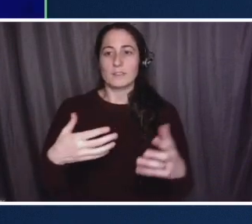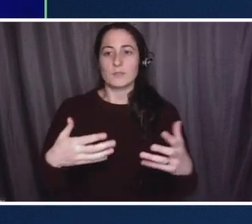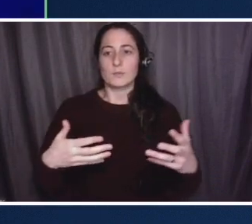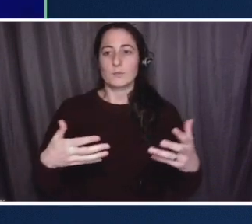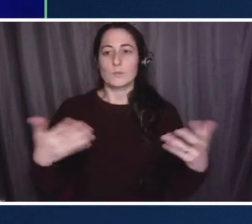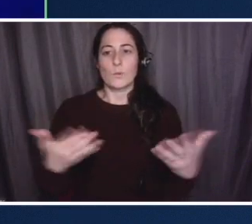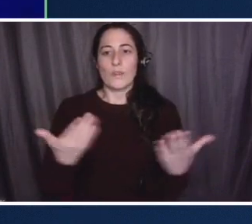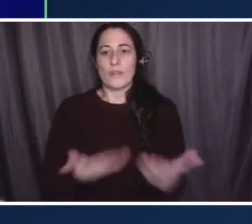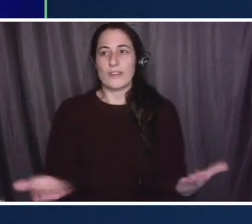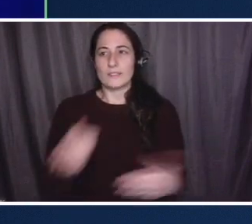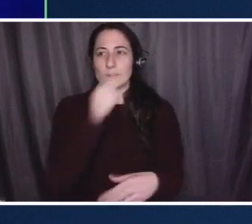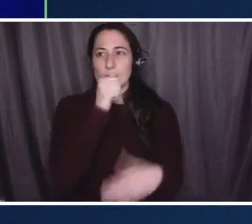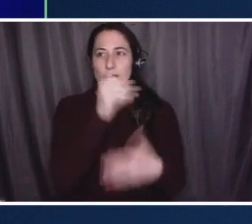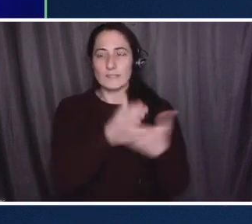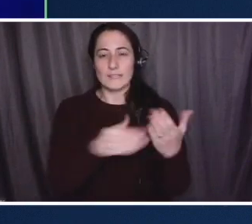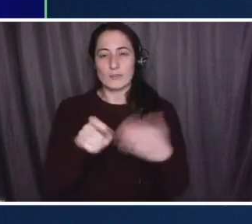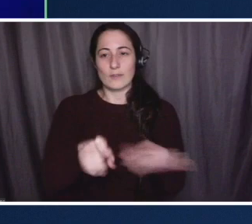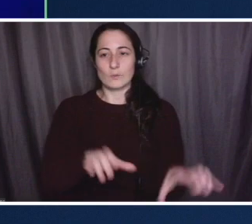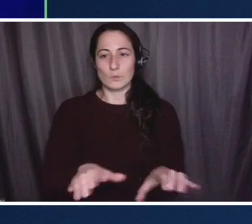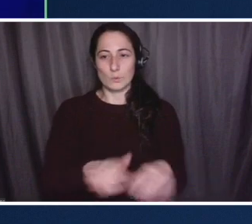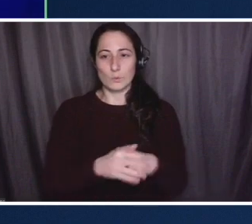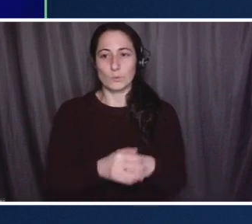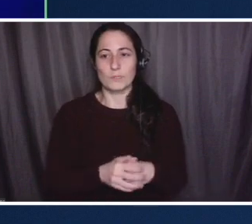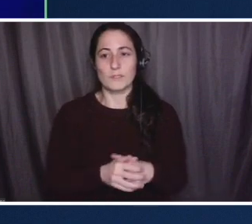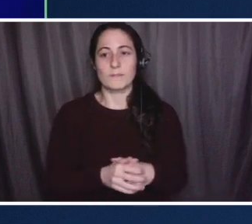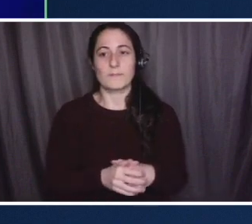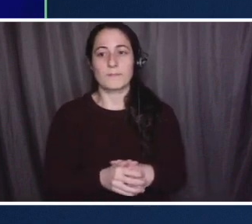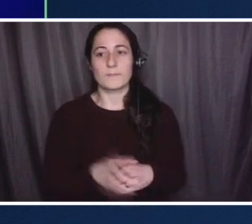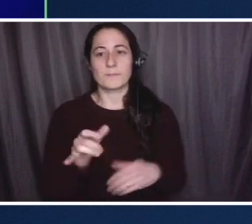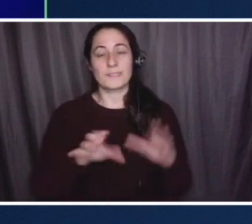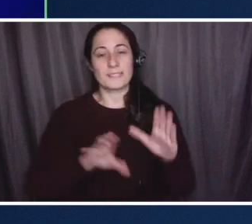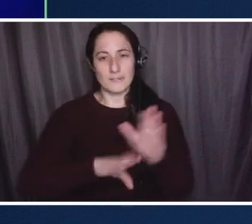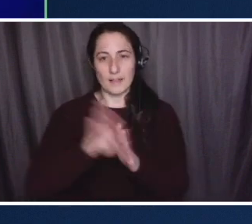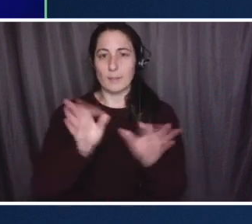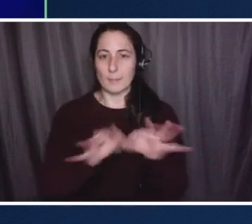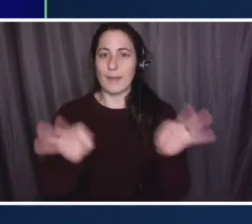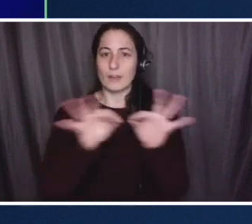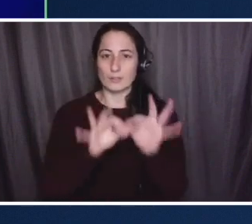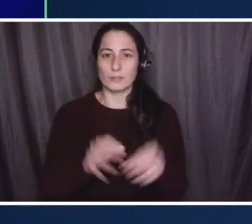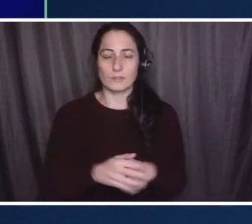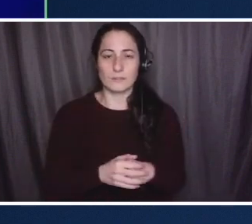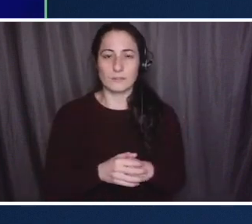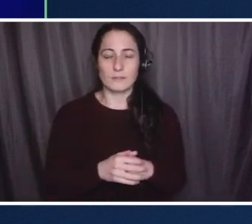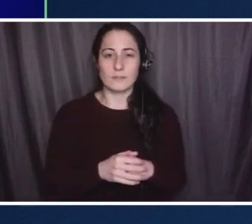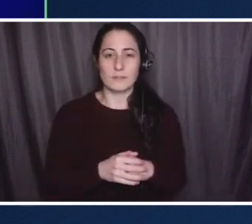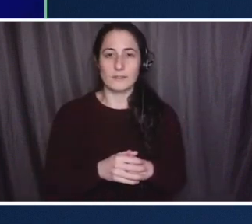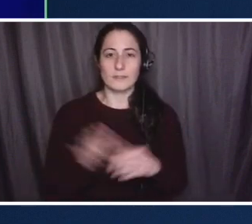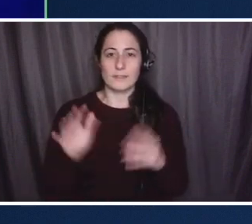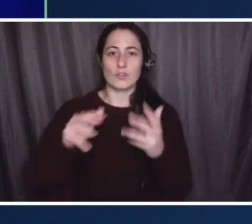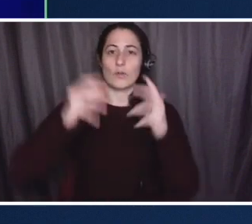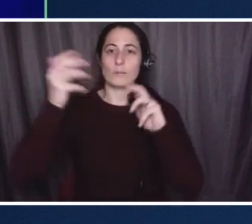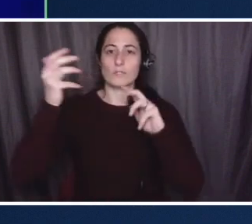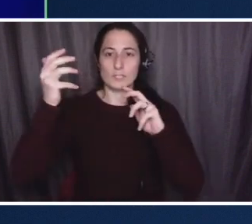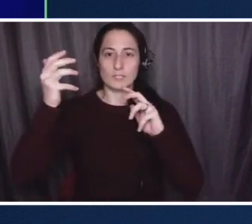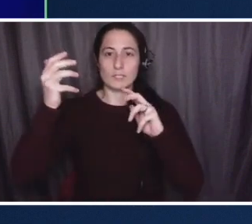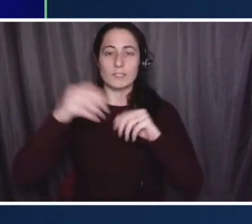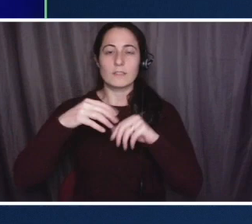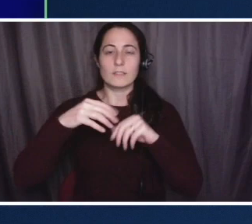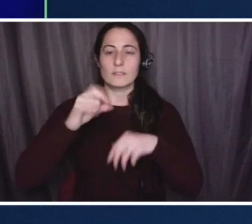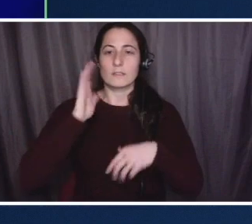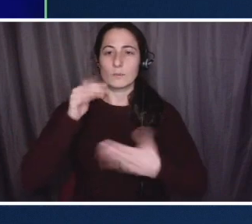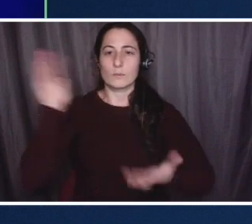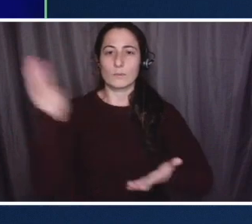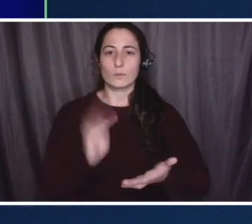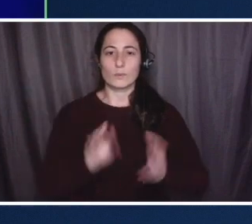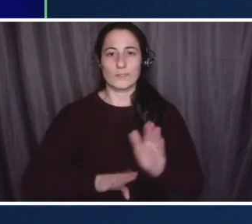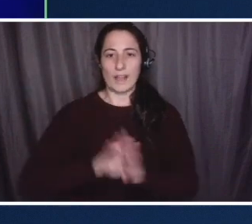We all know, to Kay's point, development matters, and corruption is corruption reduces development, right?